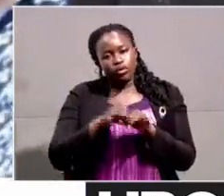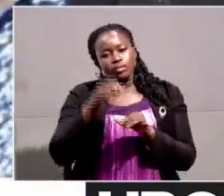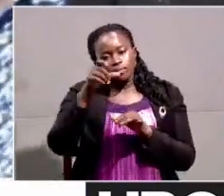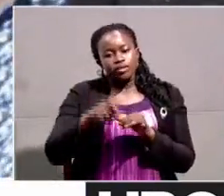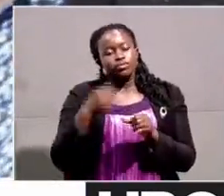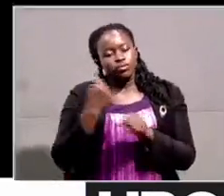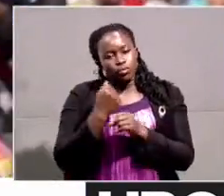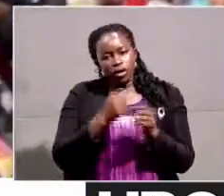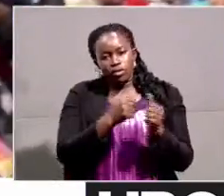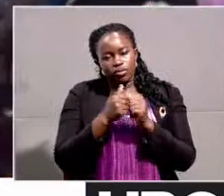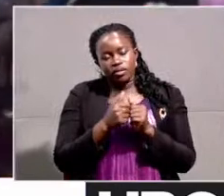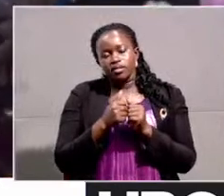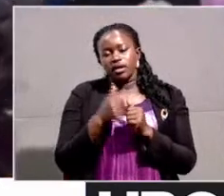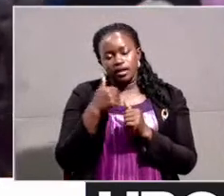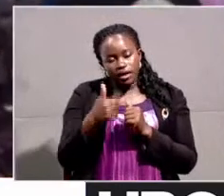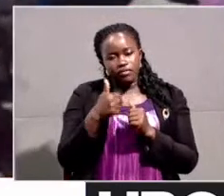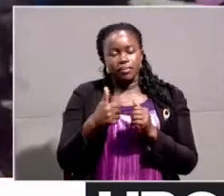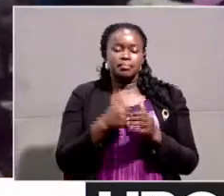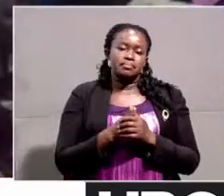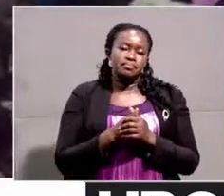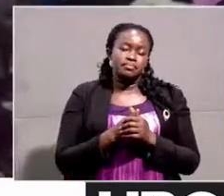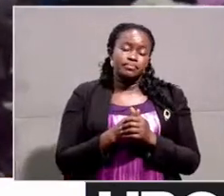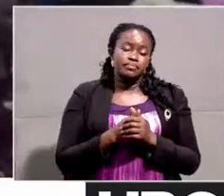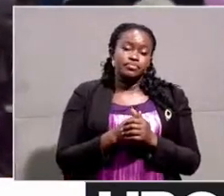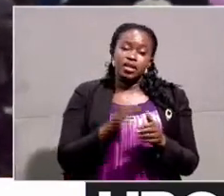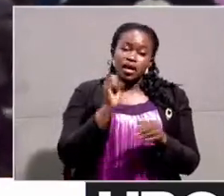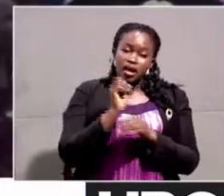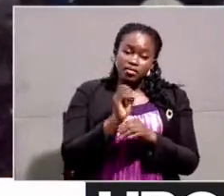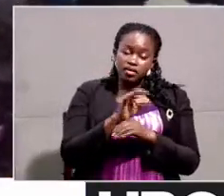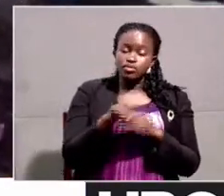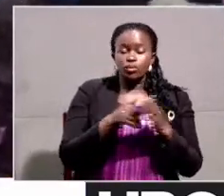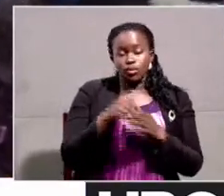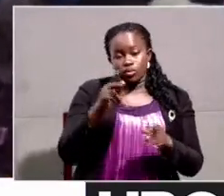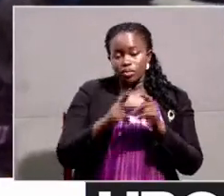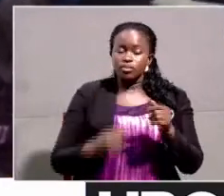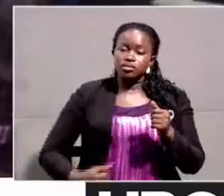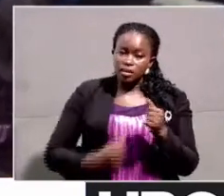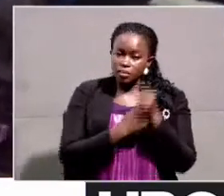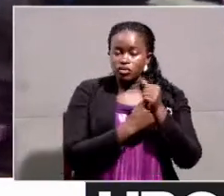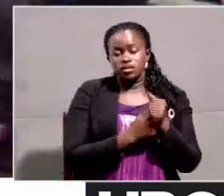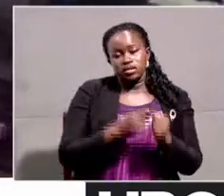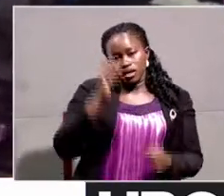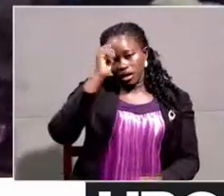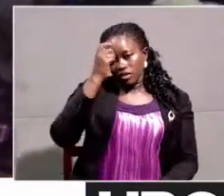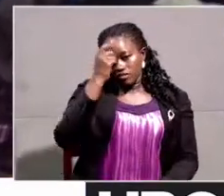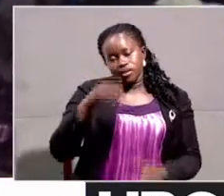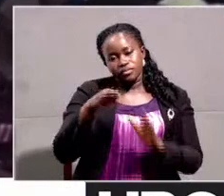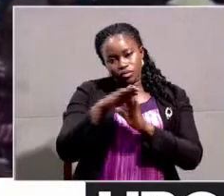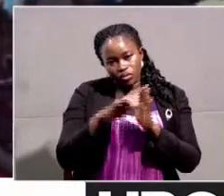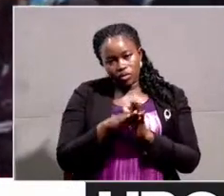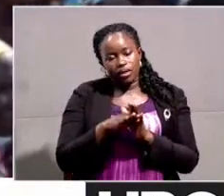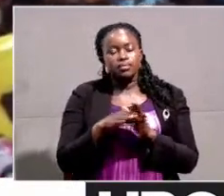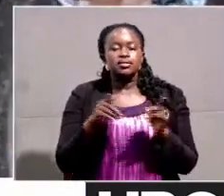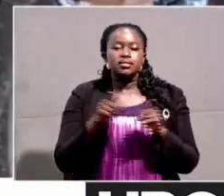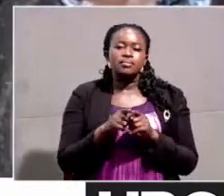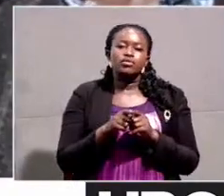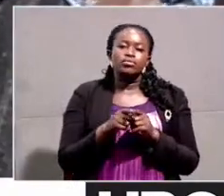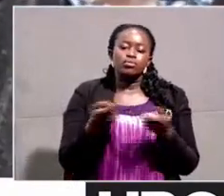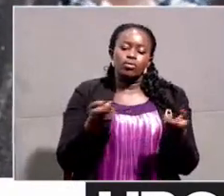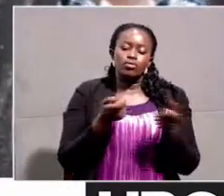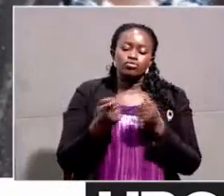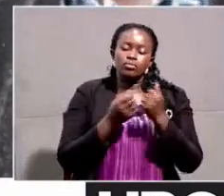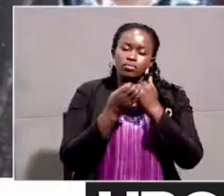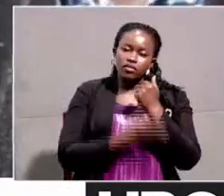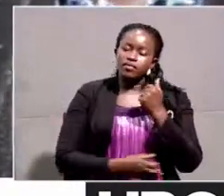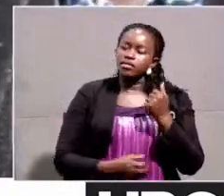with the ruling government. She advised the general public to support government programs that alleviate poverty. Up with